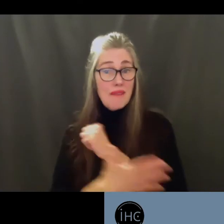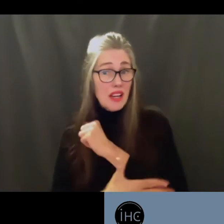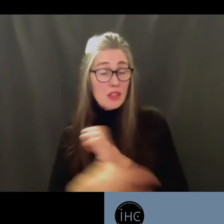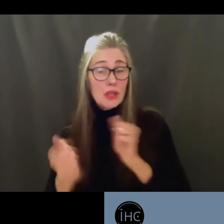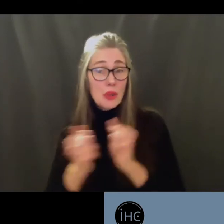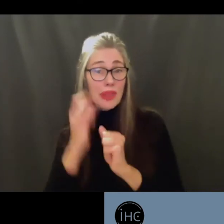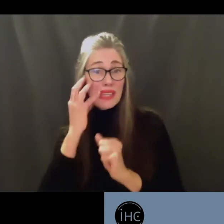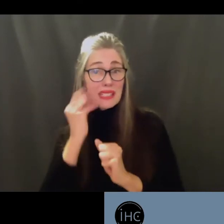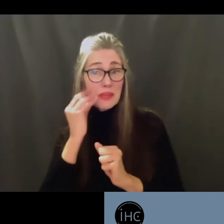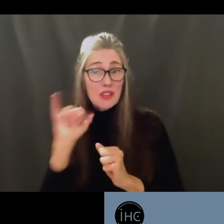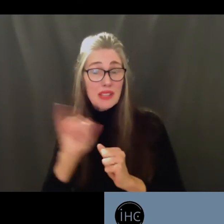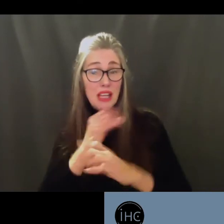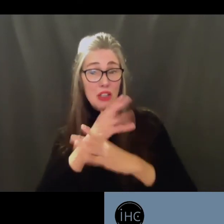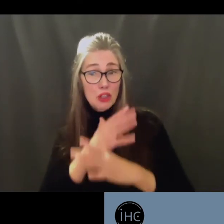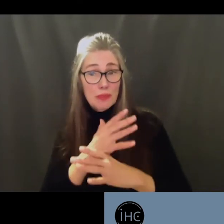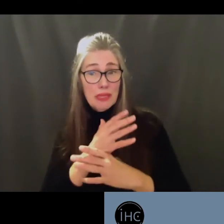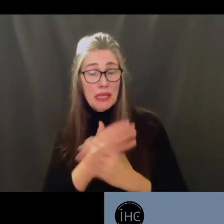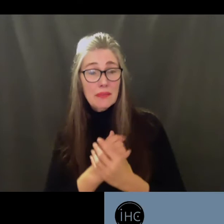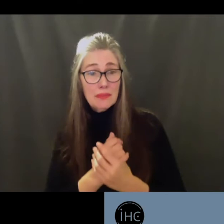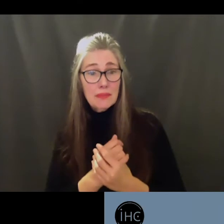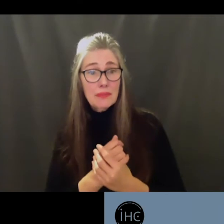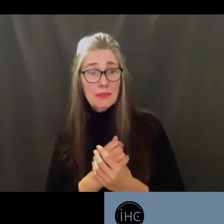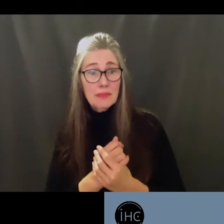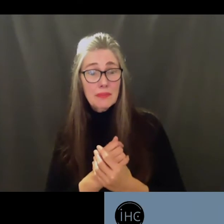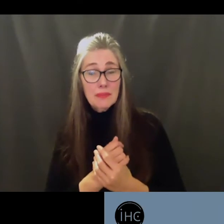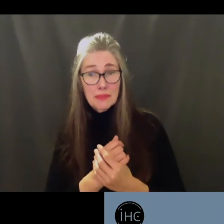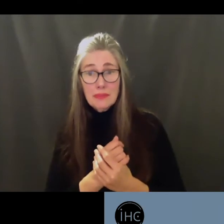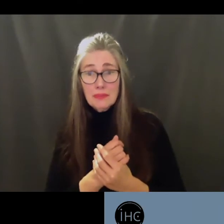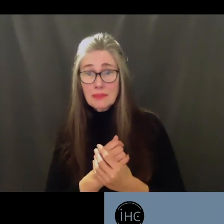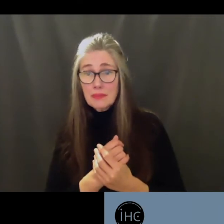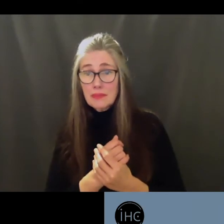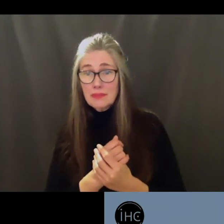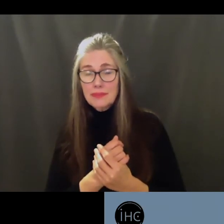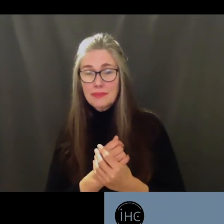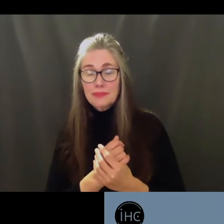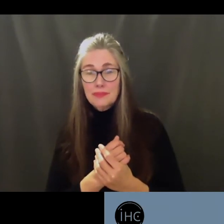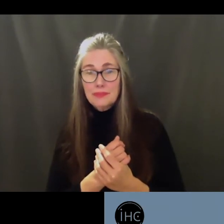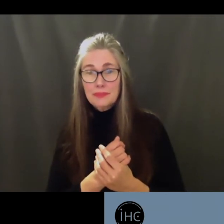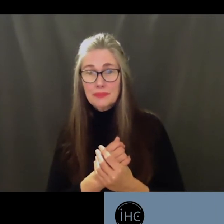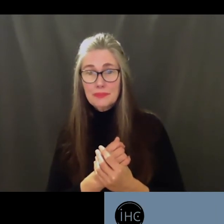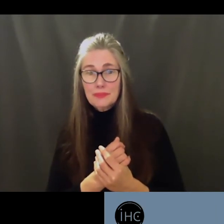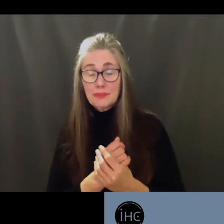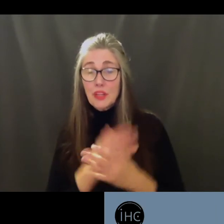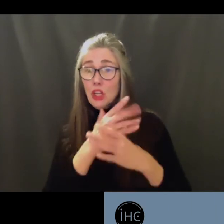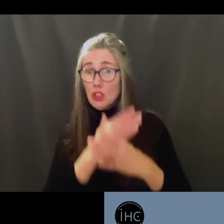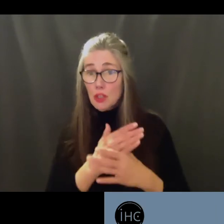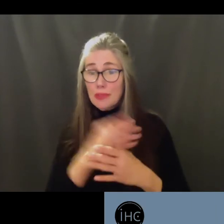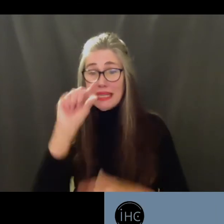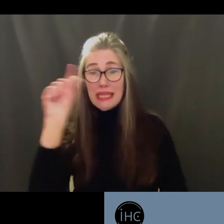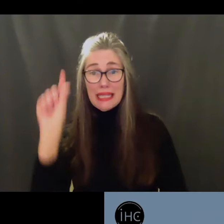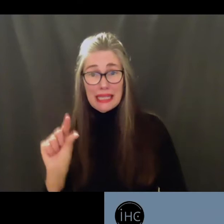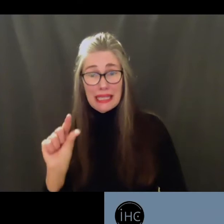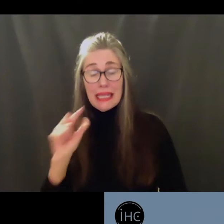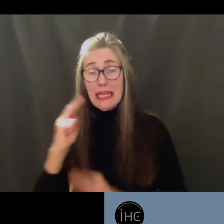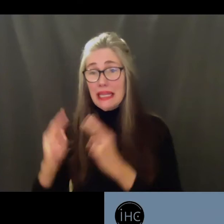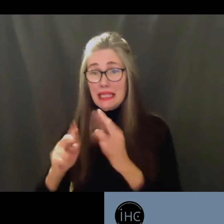like Germany, and they're very different. Germany and Italy have very different histories